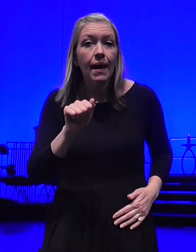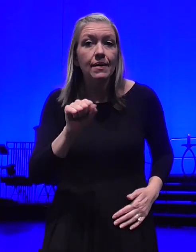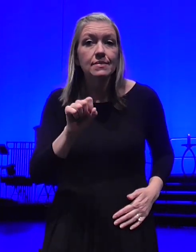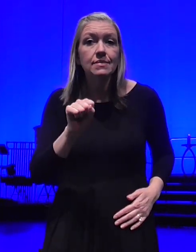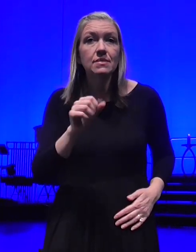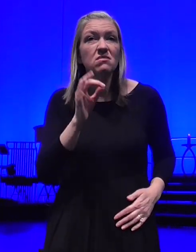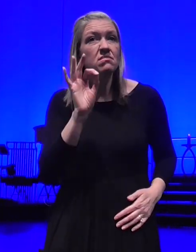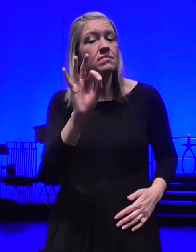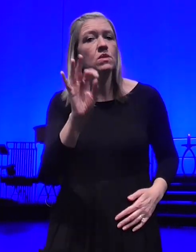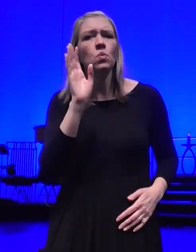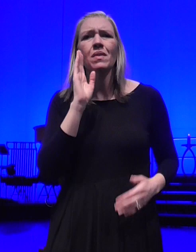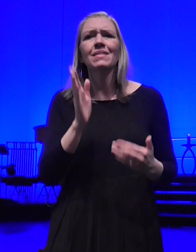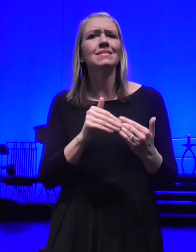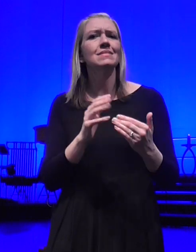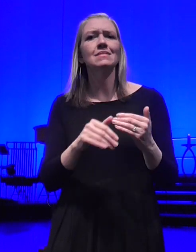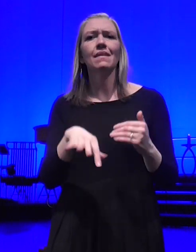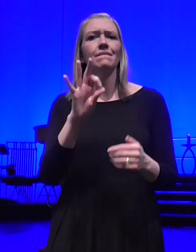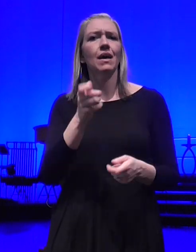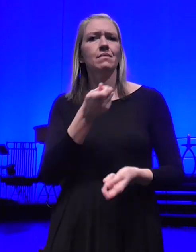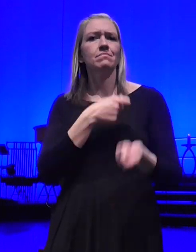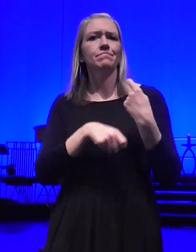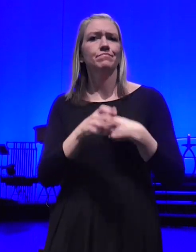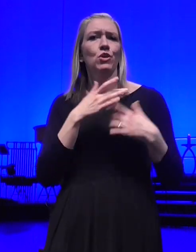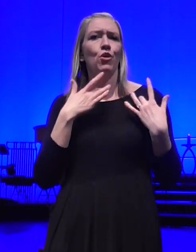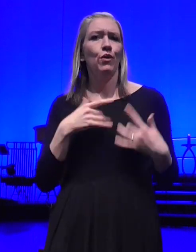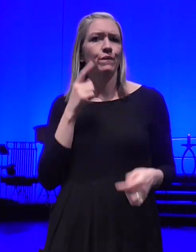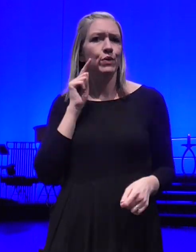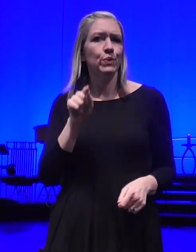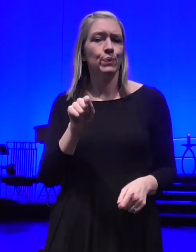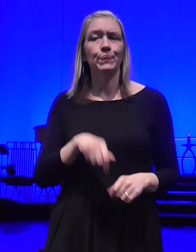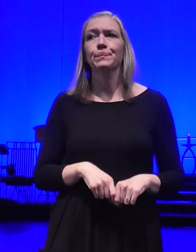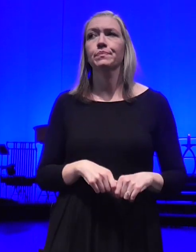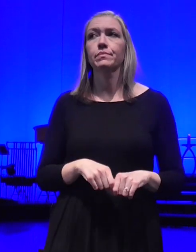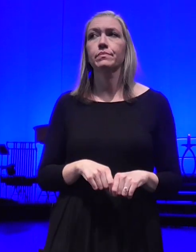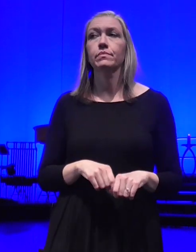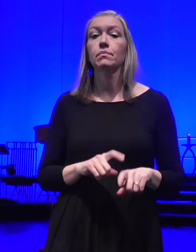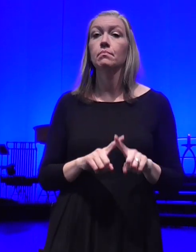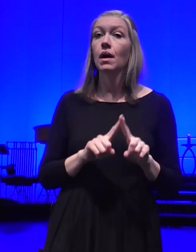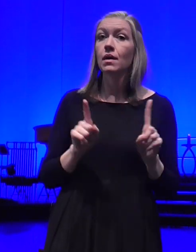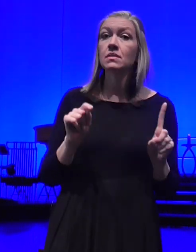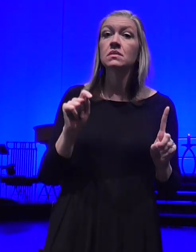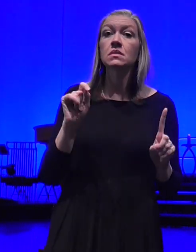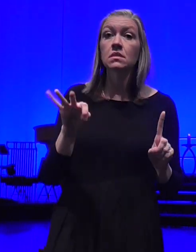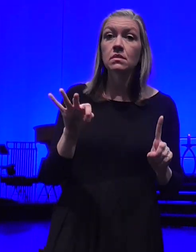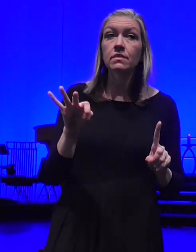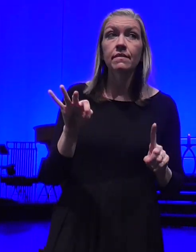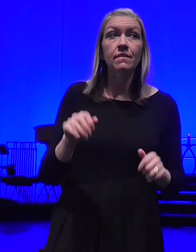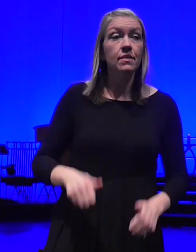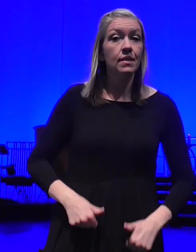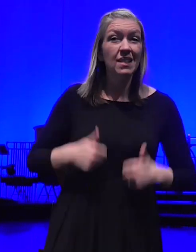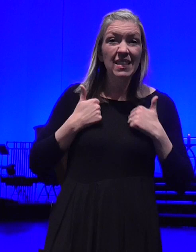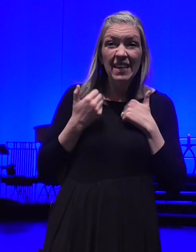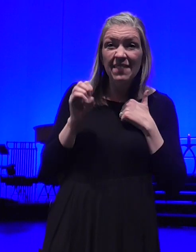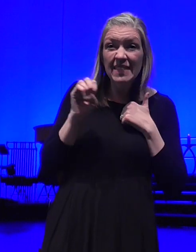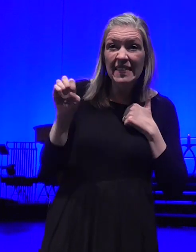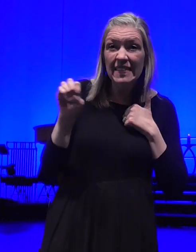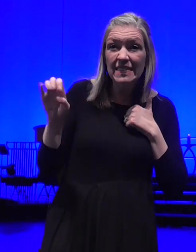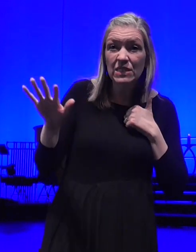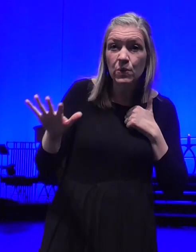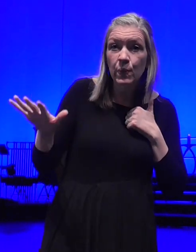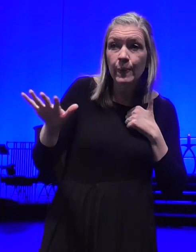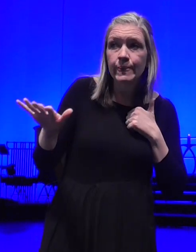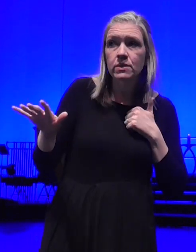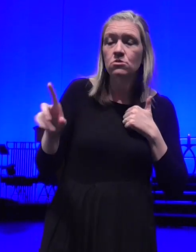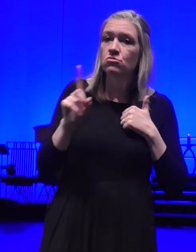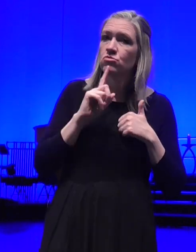to easily find a heart for you. And he said, but if you are on the East Coast, it's quite